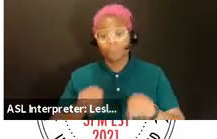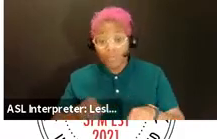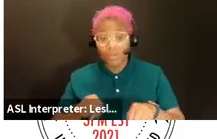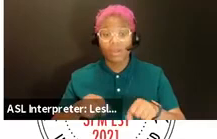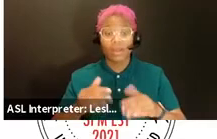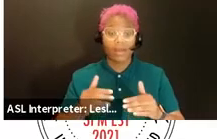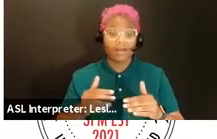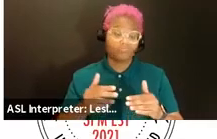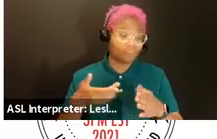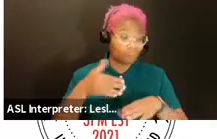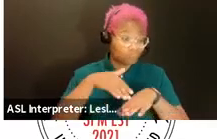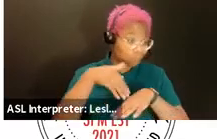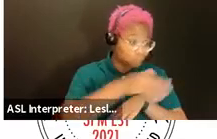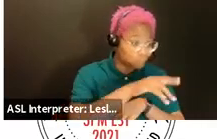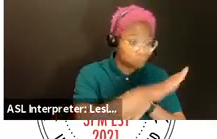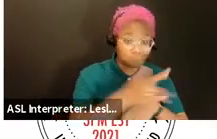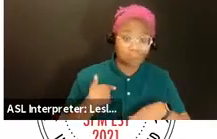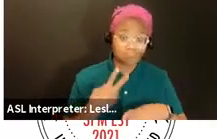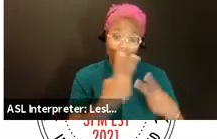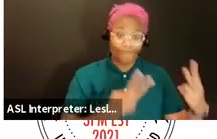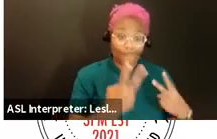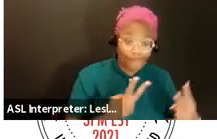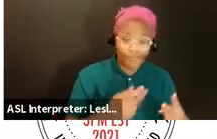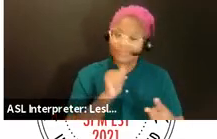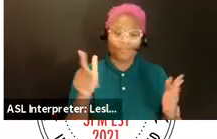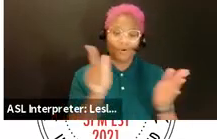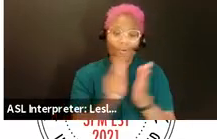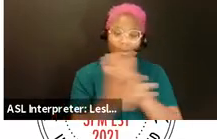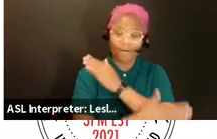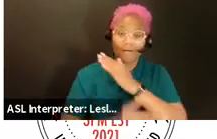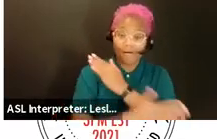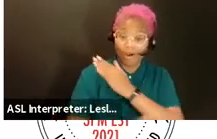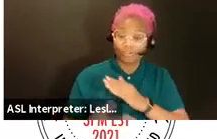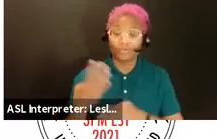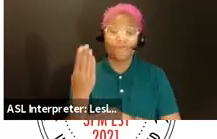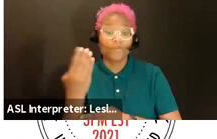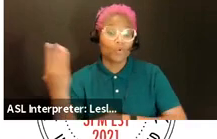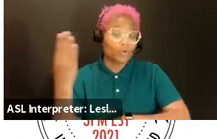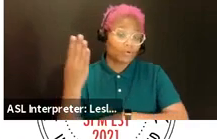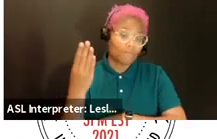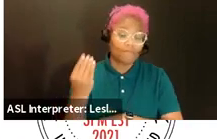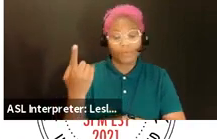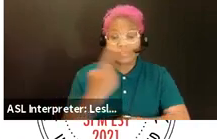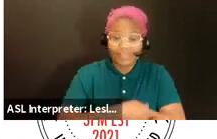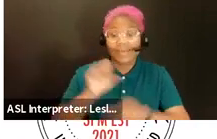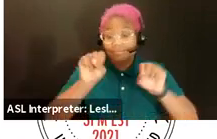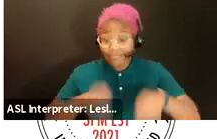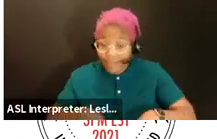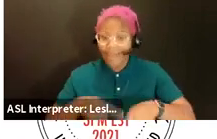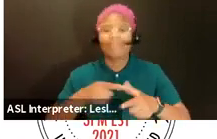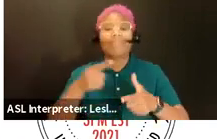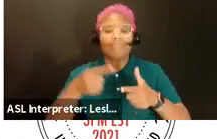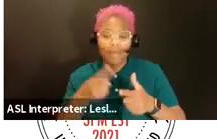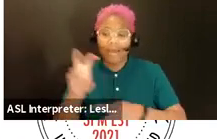a non-ban country and hang out there for 14 days and then proceed on to the US. Lots of people are going through Mexico.